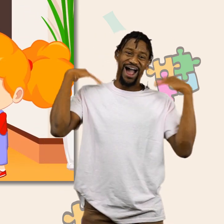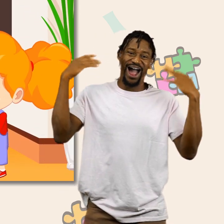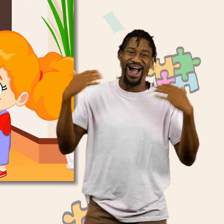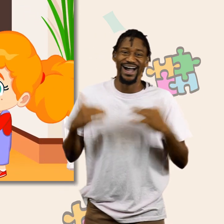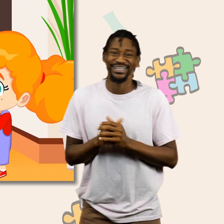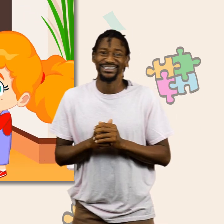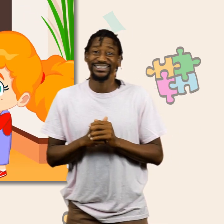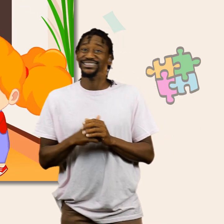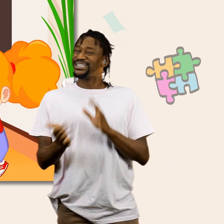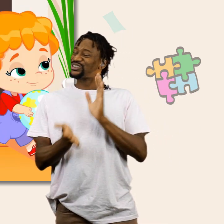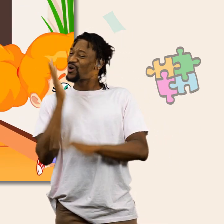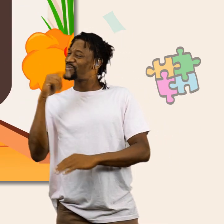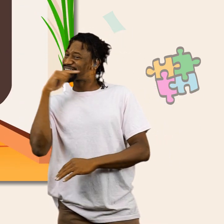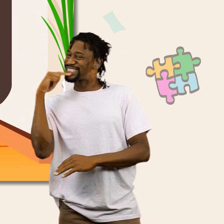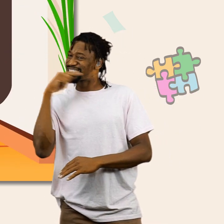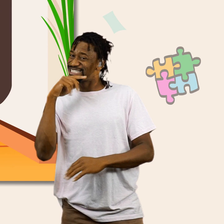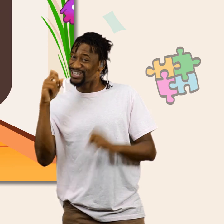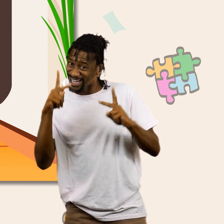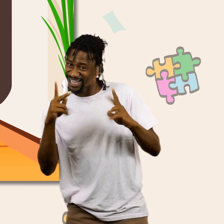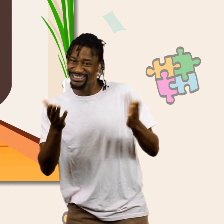Come on, what are you waiting for?